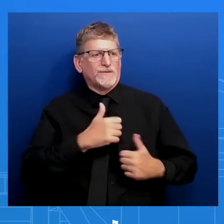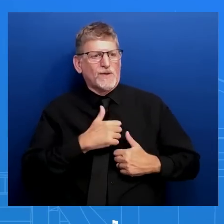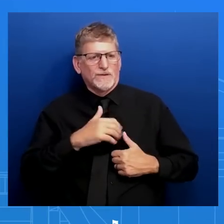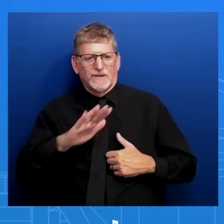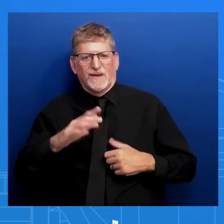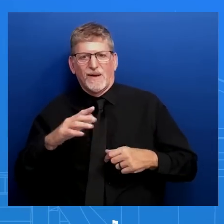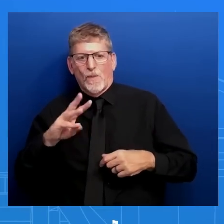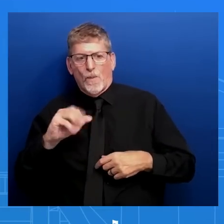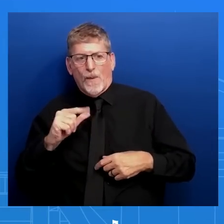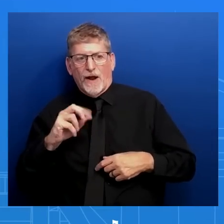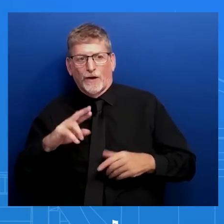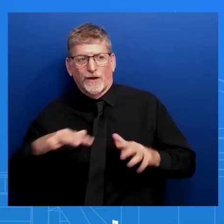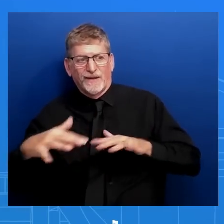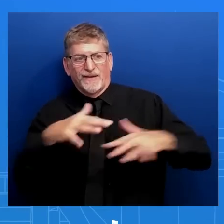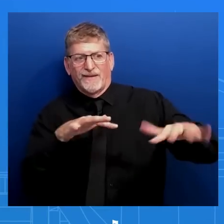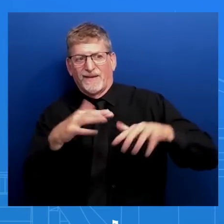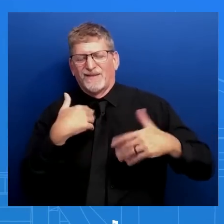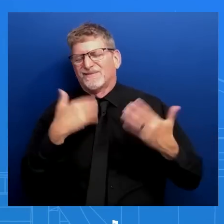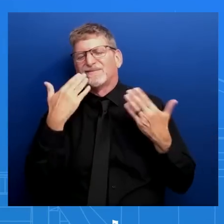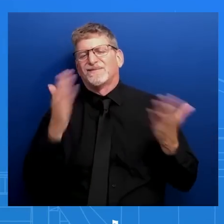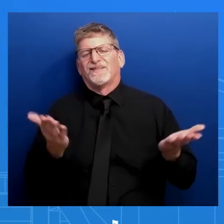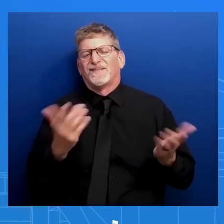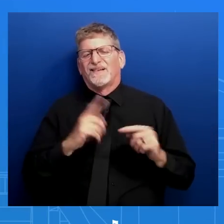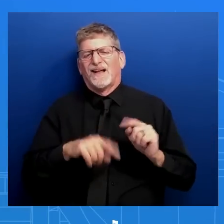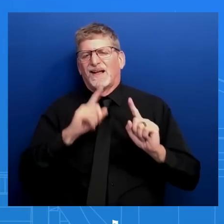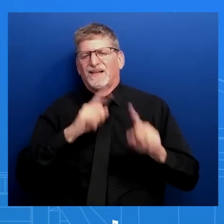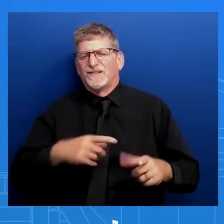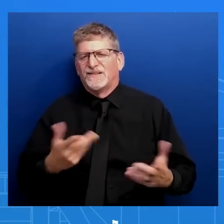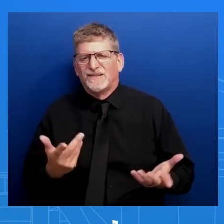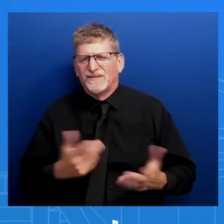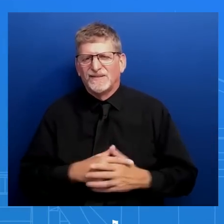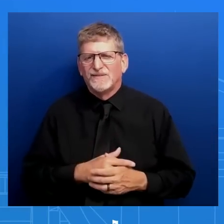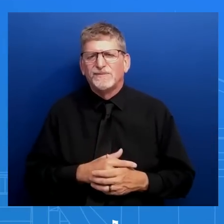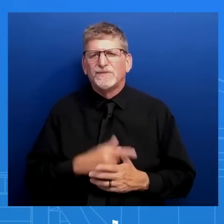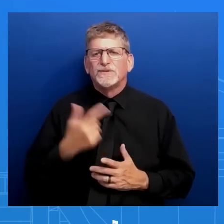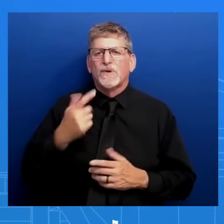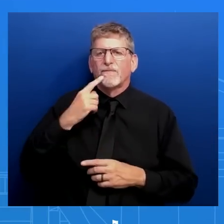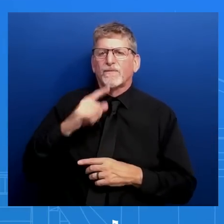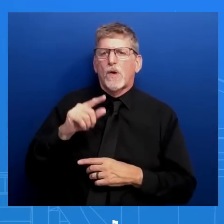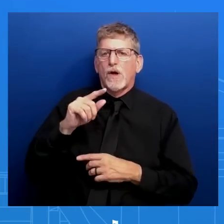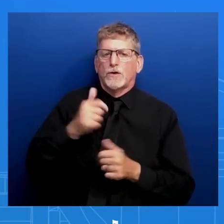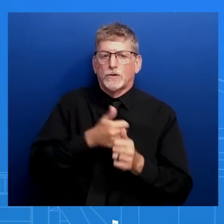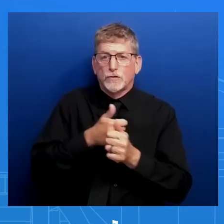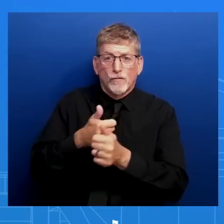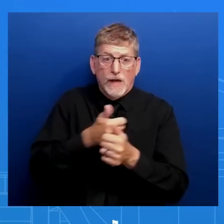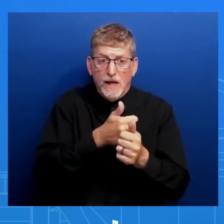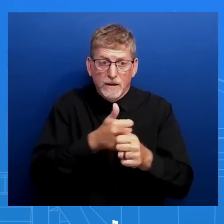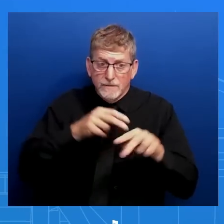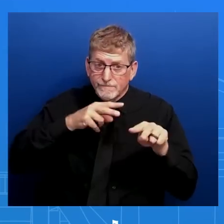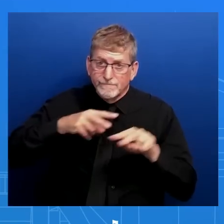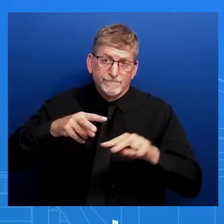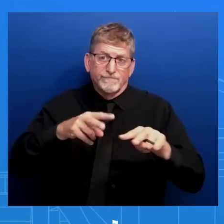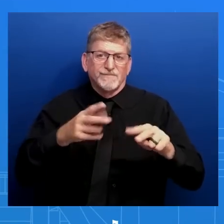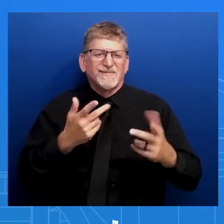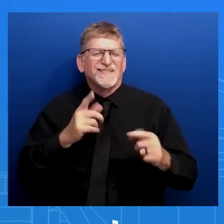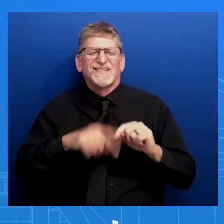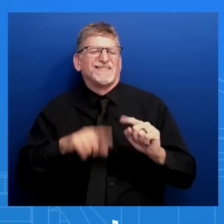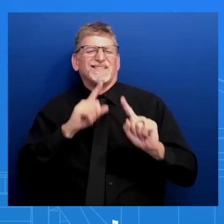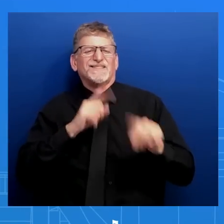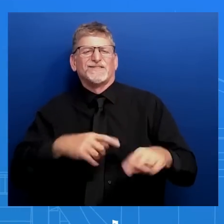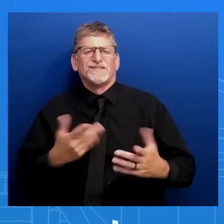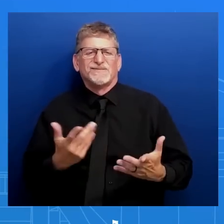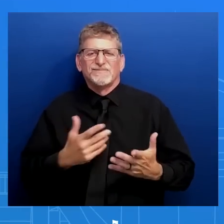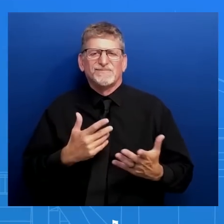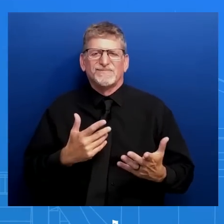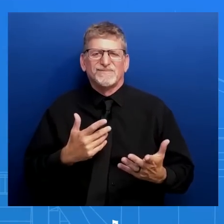know. So this idea of tracking them, I mean, I couldn't begin to answer that question for you with specificity.